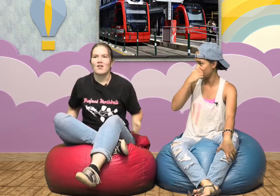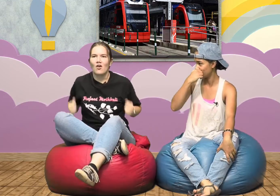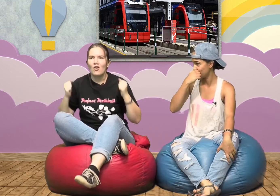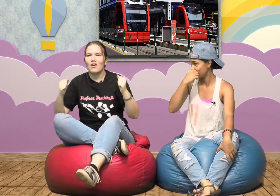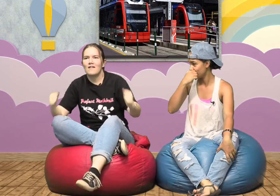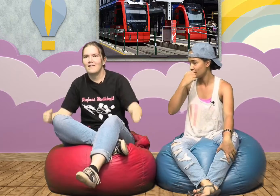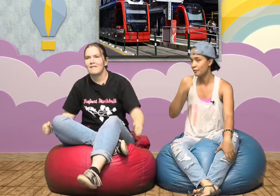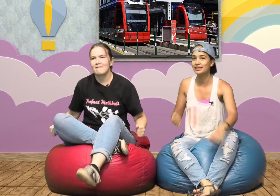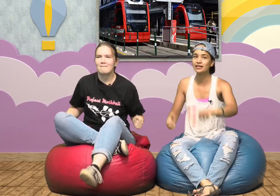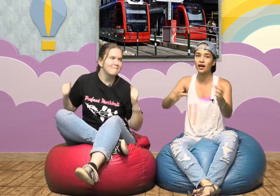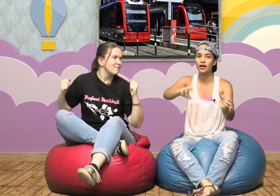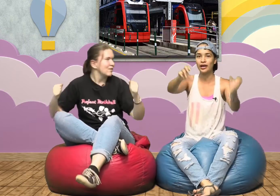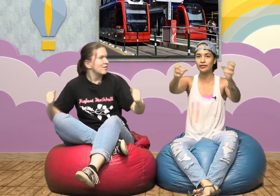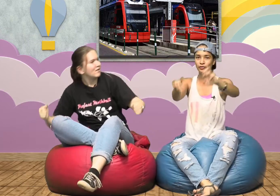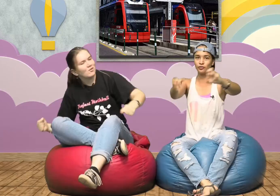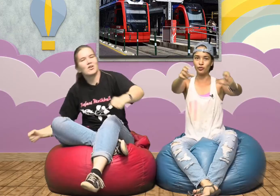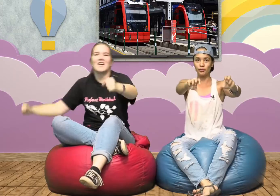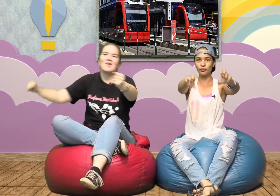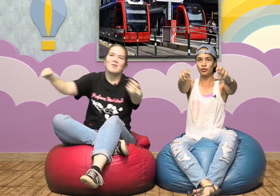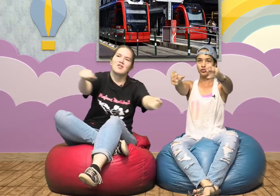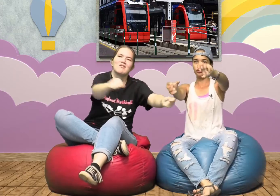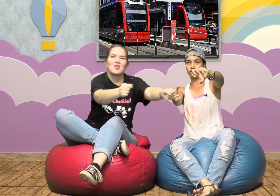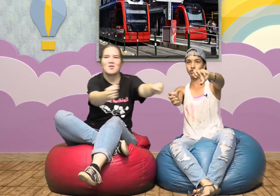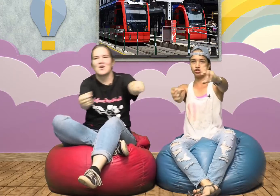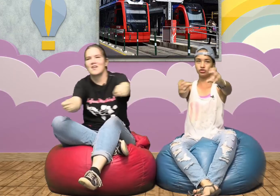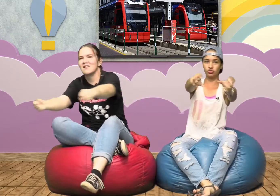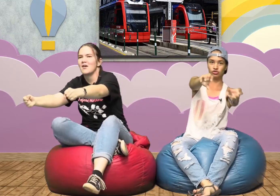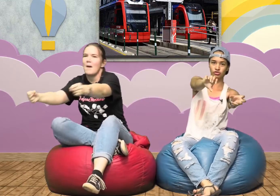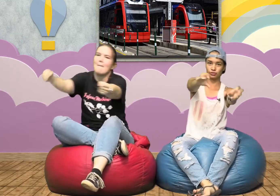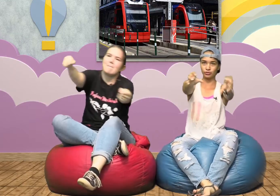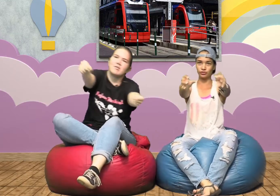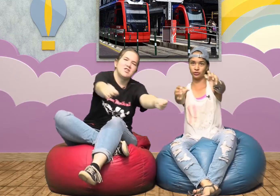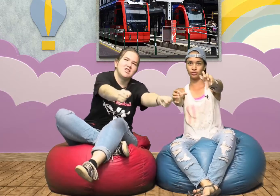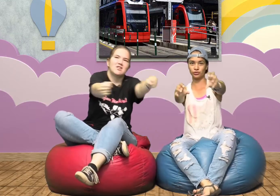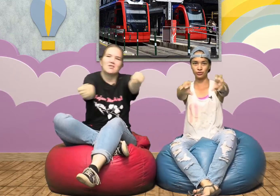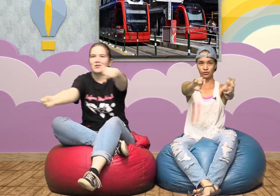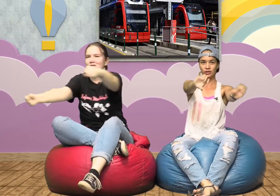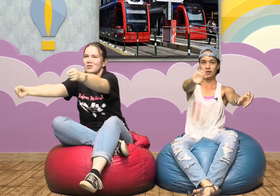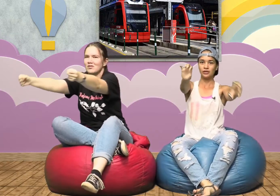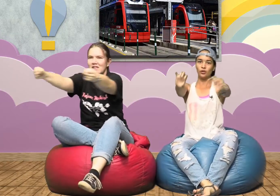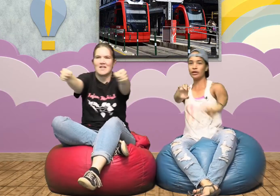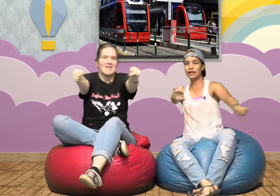go like a car. But doesn't a car go like vroom vroom? Yeah, we can drive the car as well.